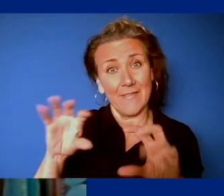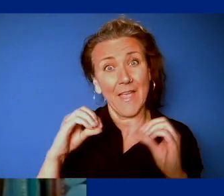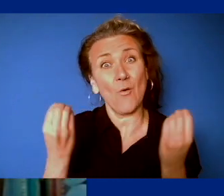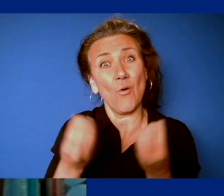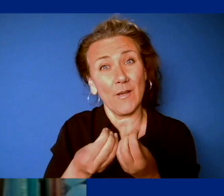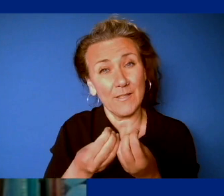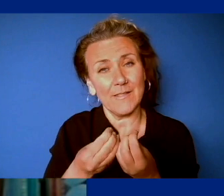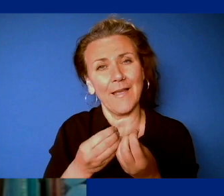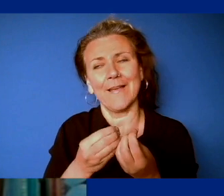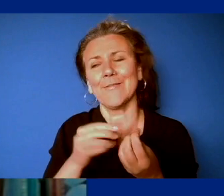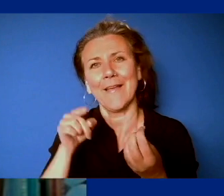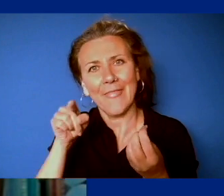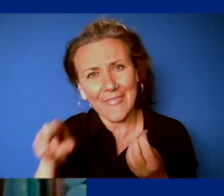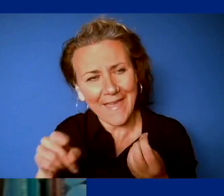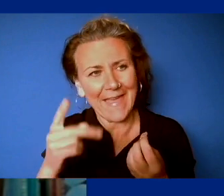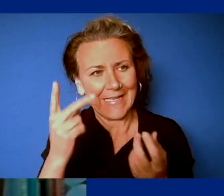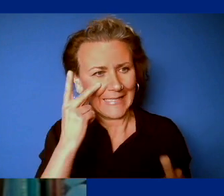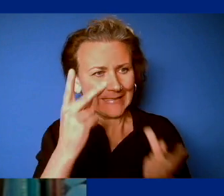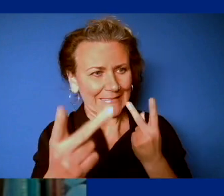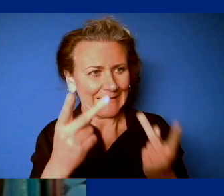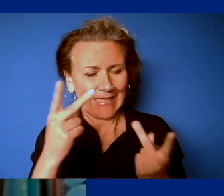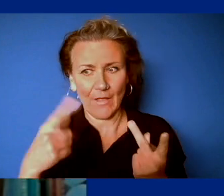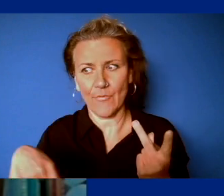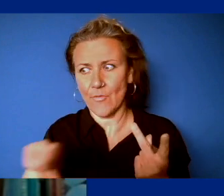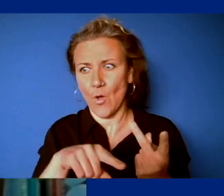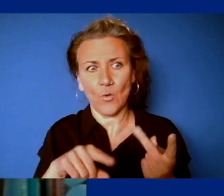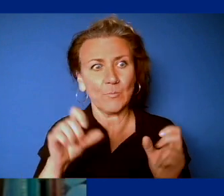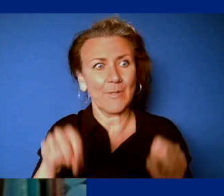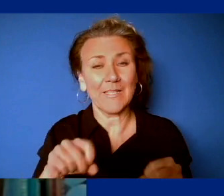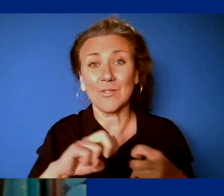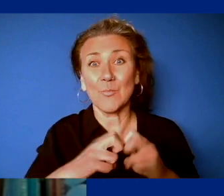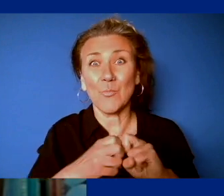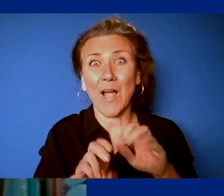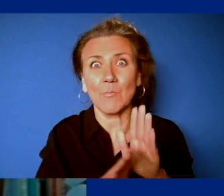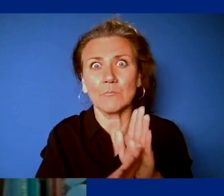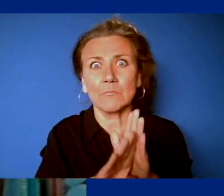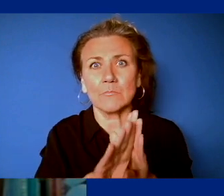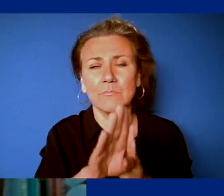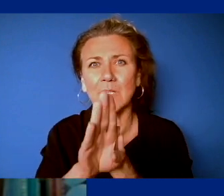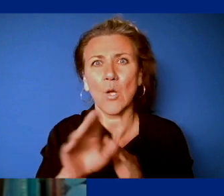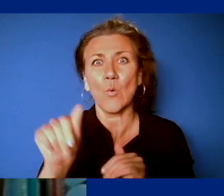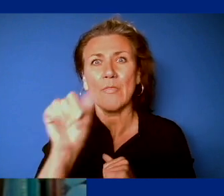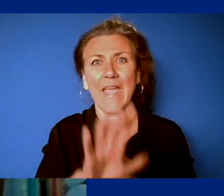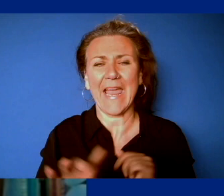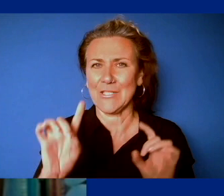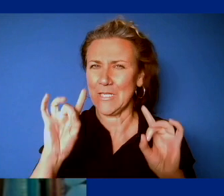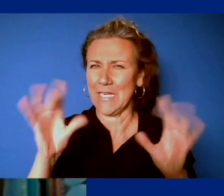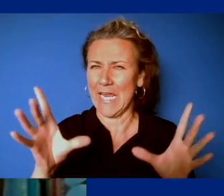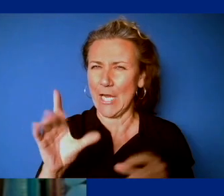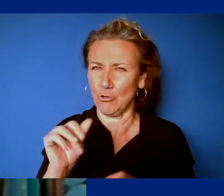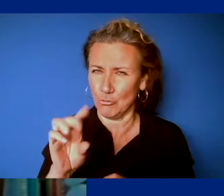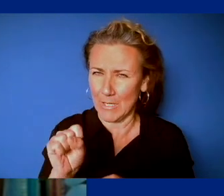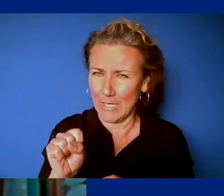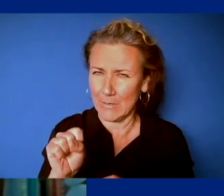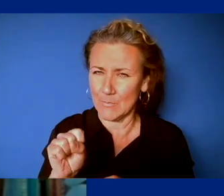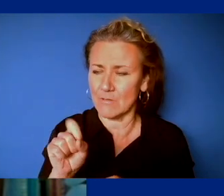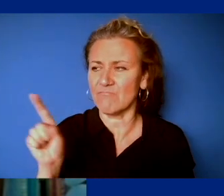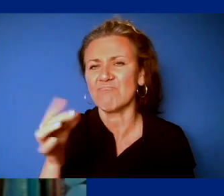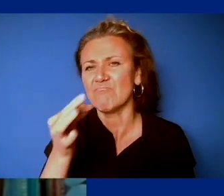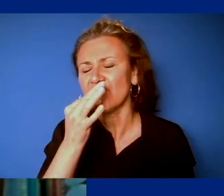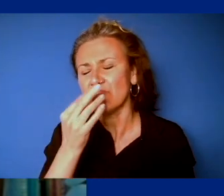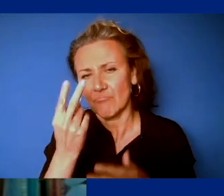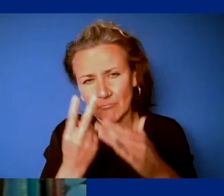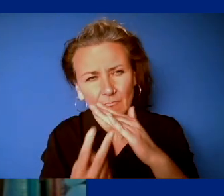in an organization which could see the potential rise in Asian hate crimes. Talk about